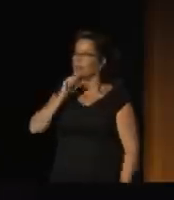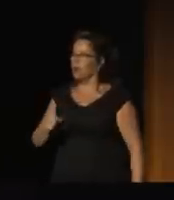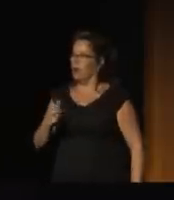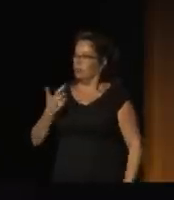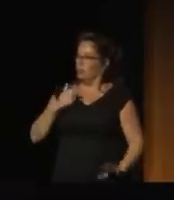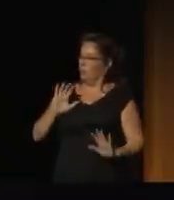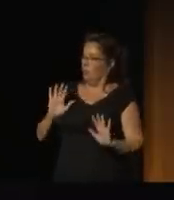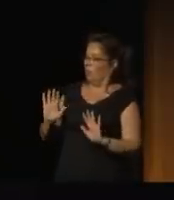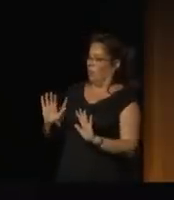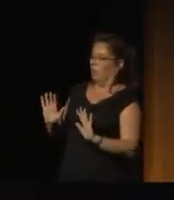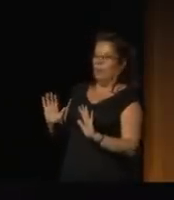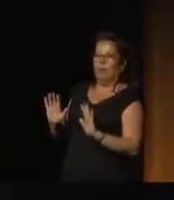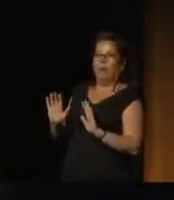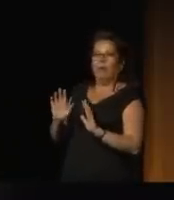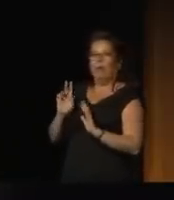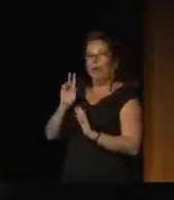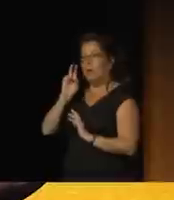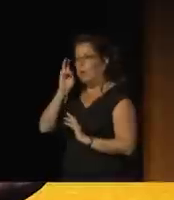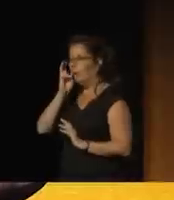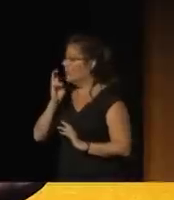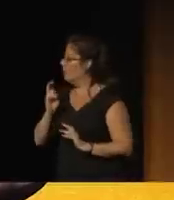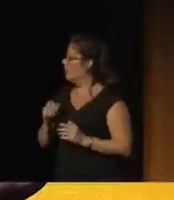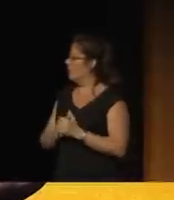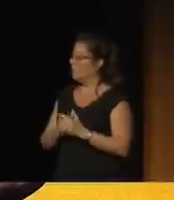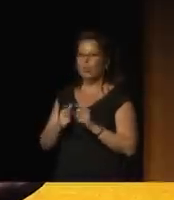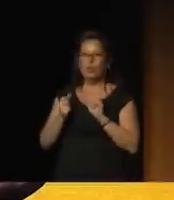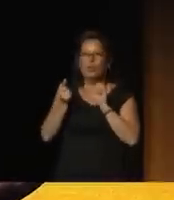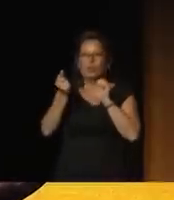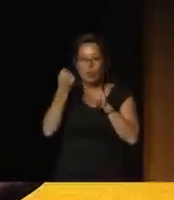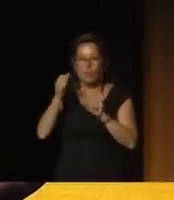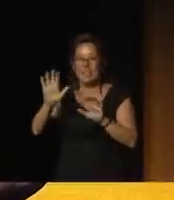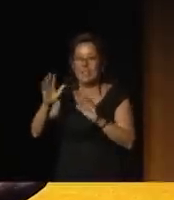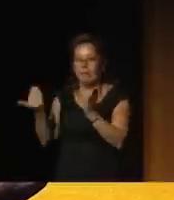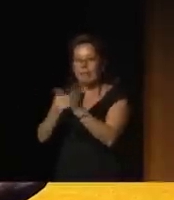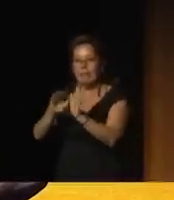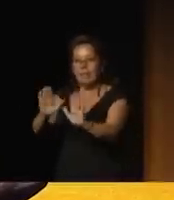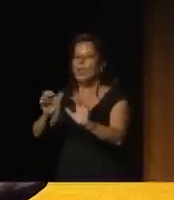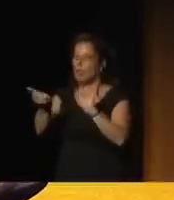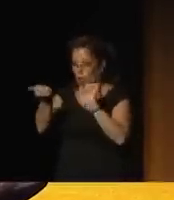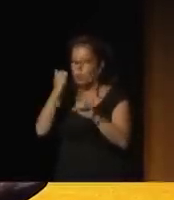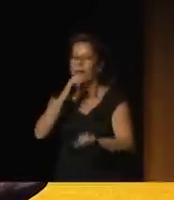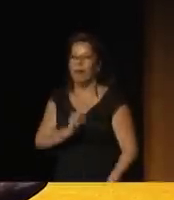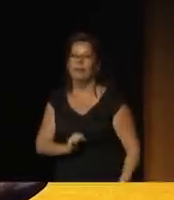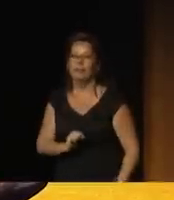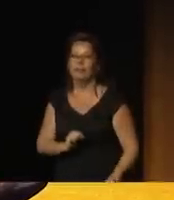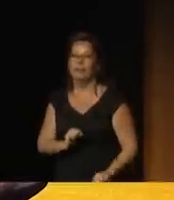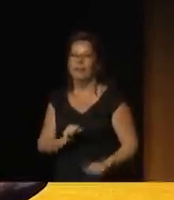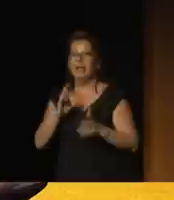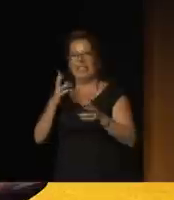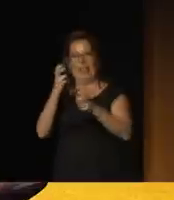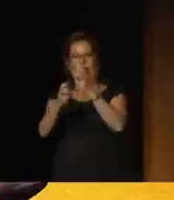really ugly afoot. They're stupid. I'm sorry? Stupid. Yes. They're stupid. I mean, Trump's appeal is he's